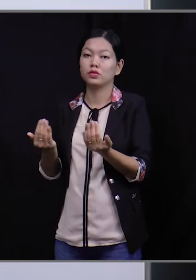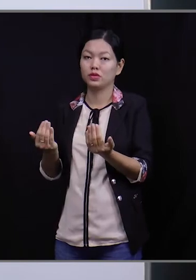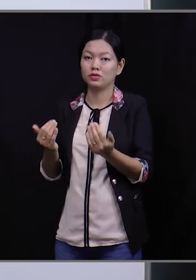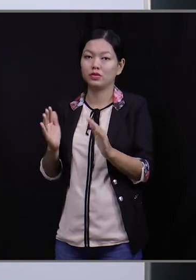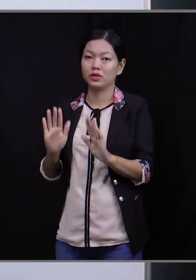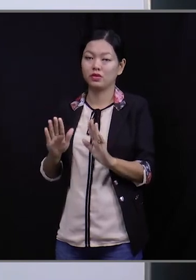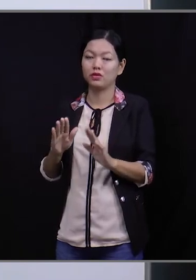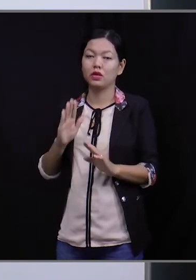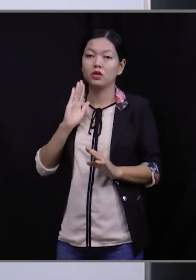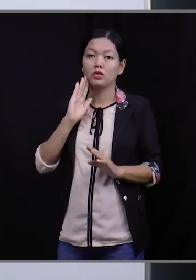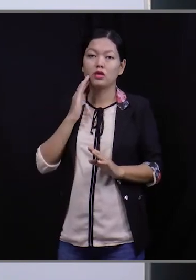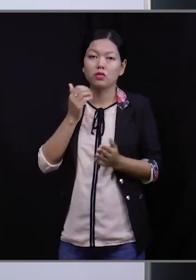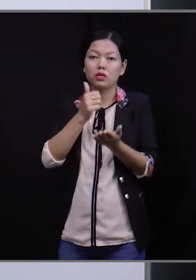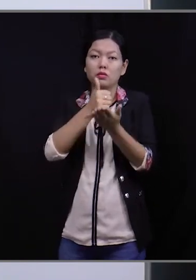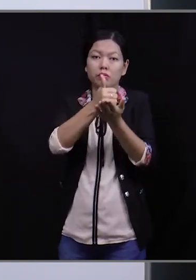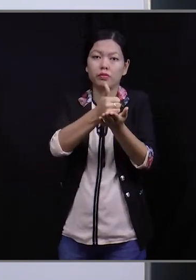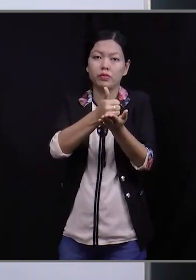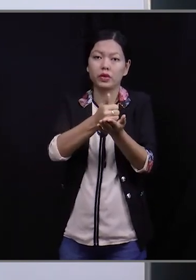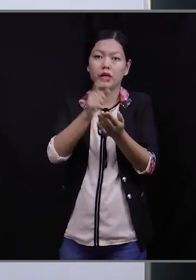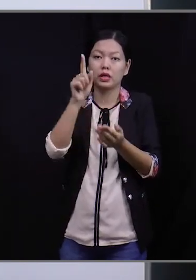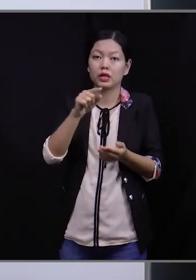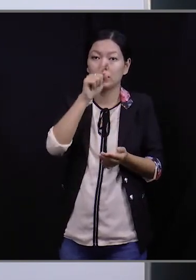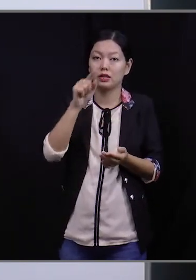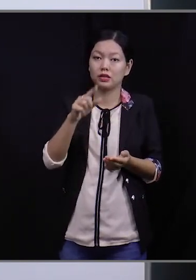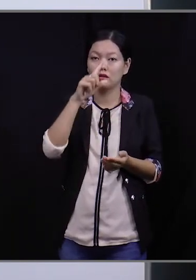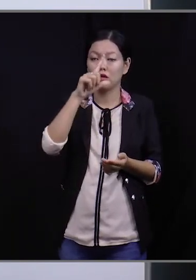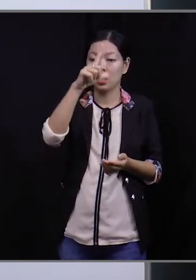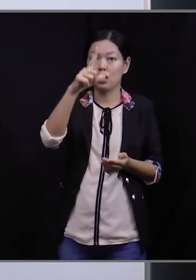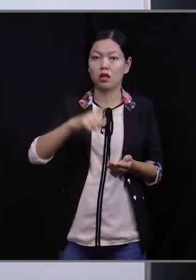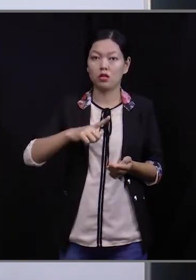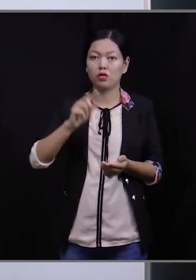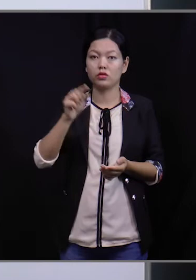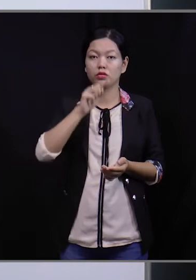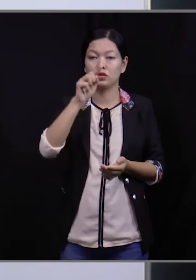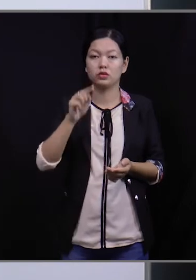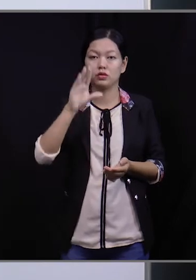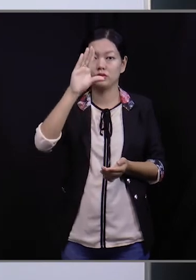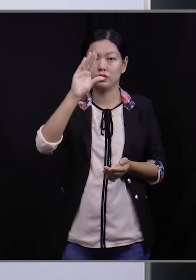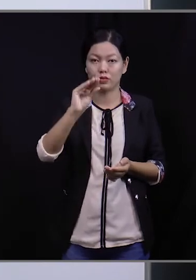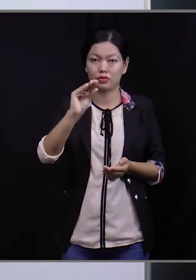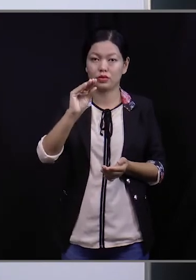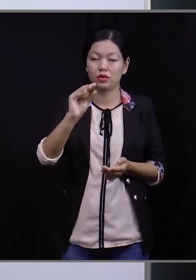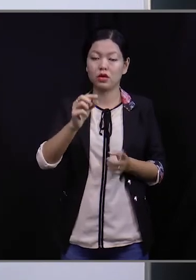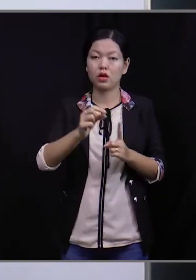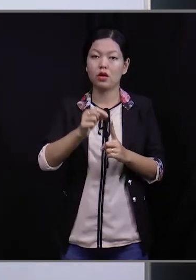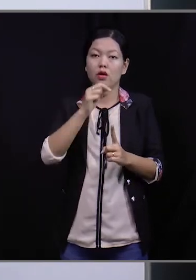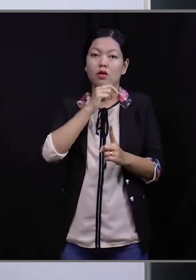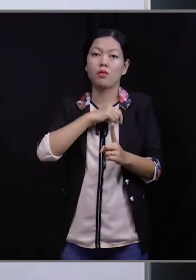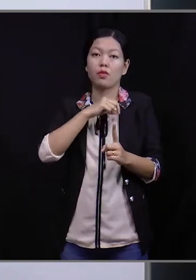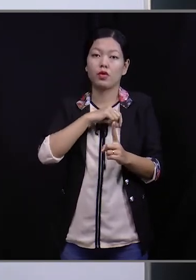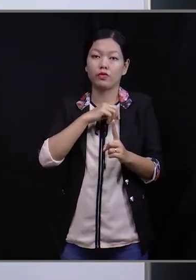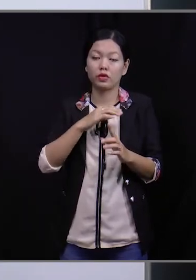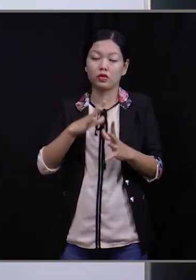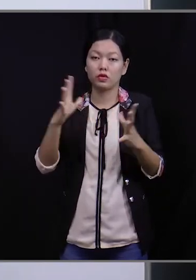is reduced, even the investors, even the firms, even the industrialists, they are now willing to come forward and